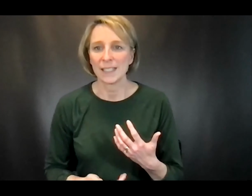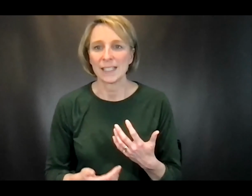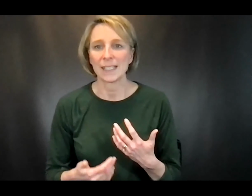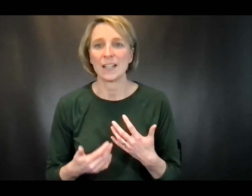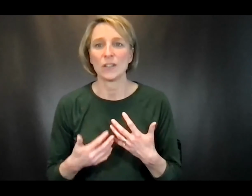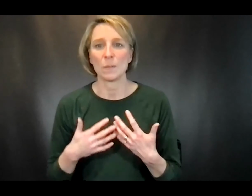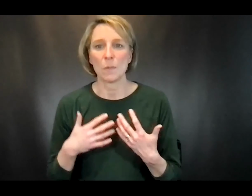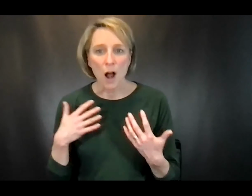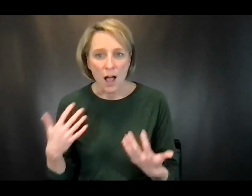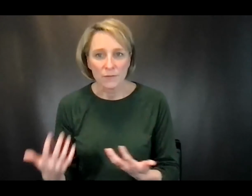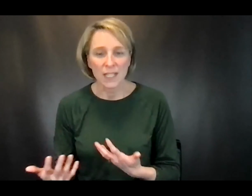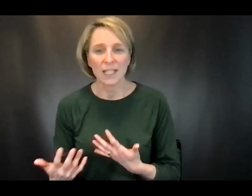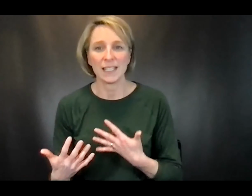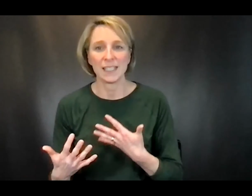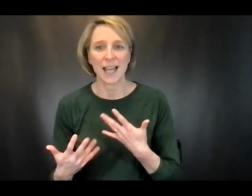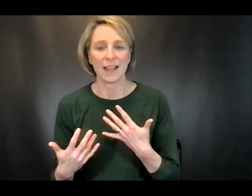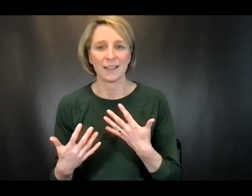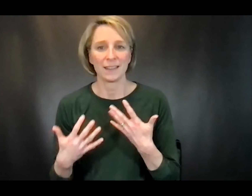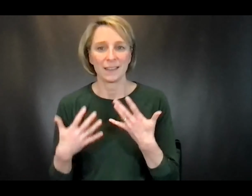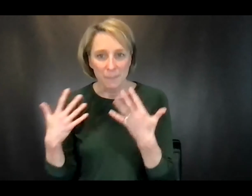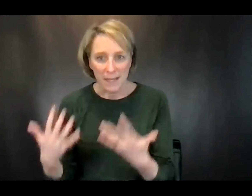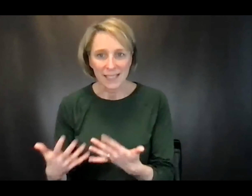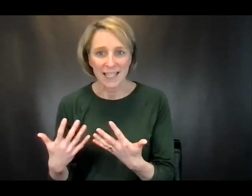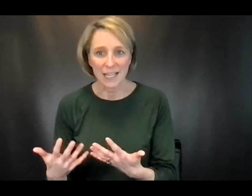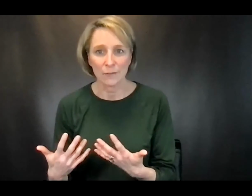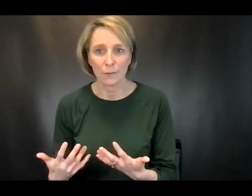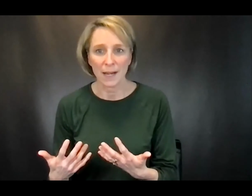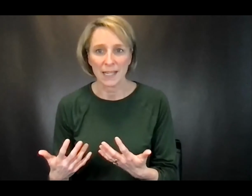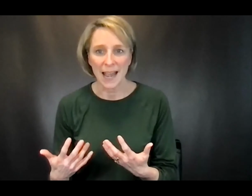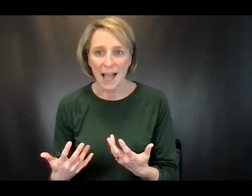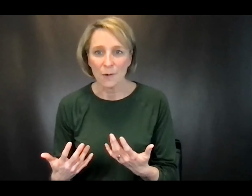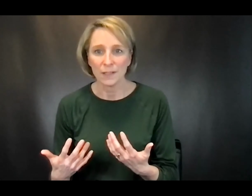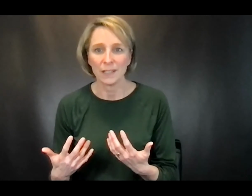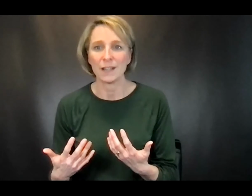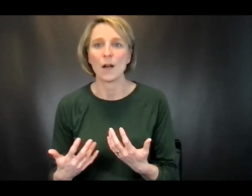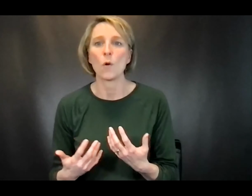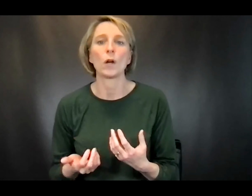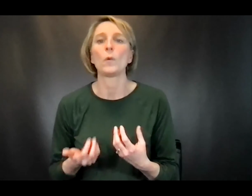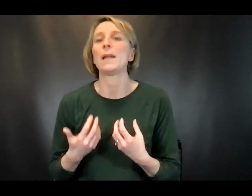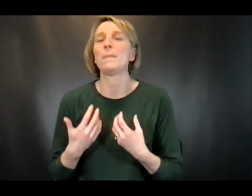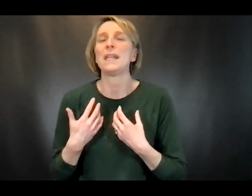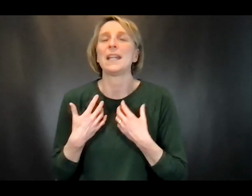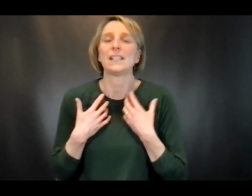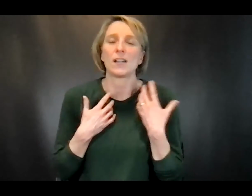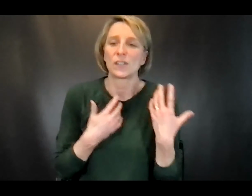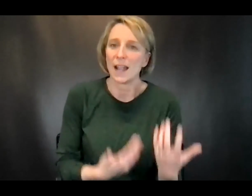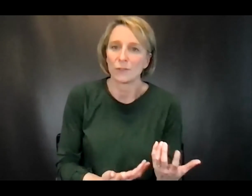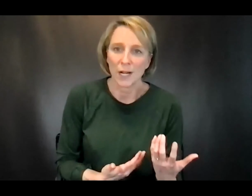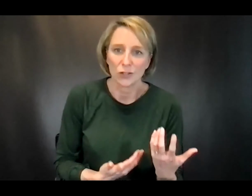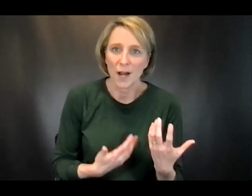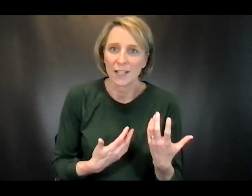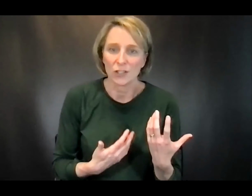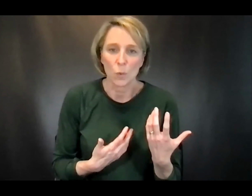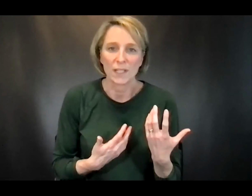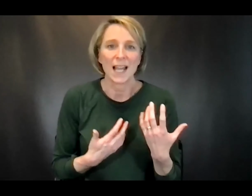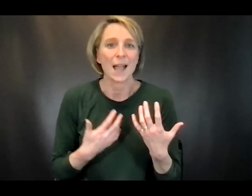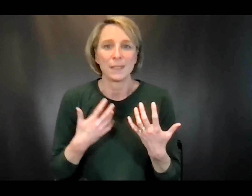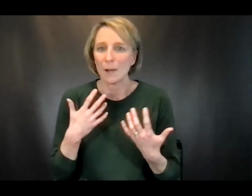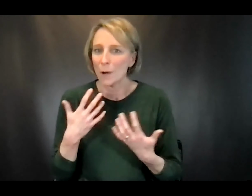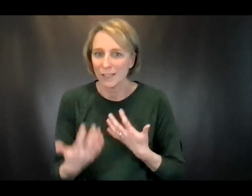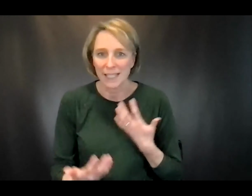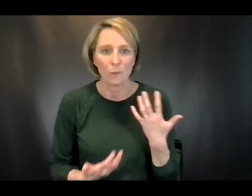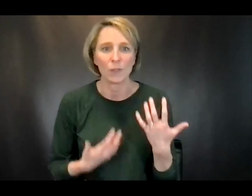practice this and do it more often, is that the best idea for right now, you know, or will I be exhausted after I try it just one